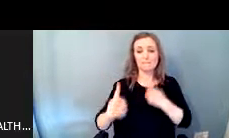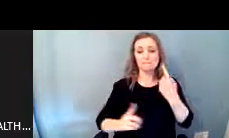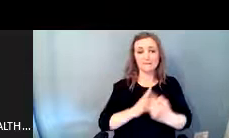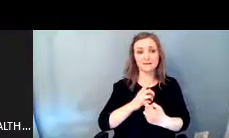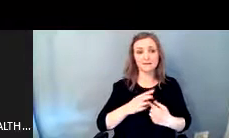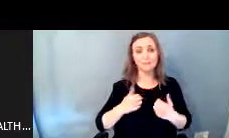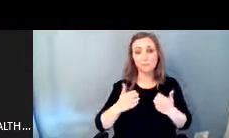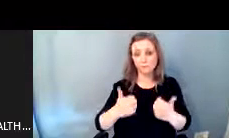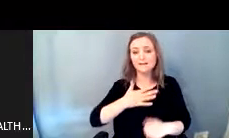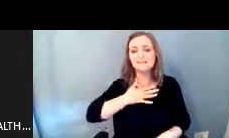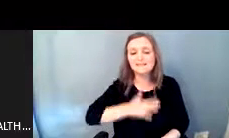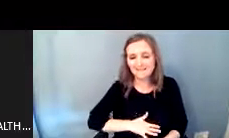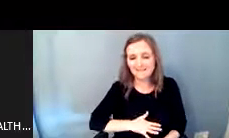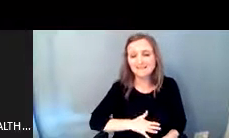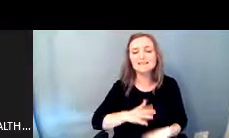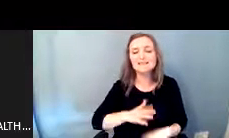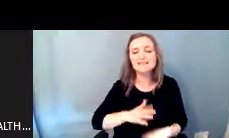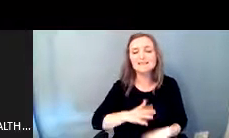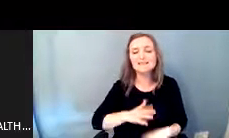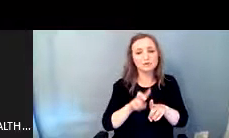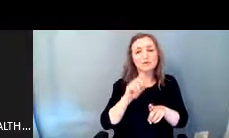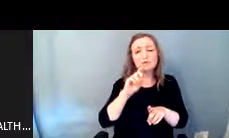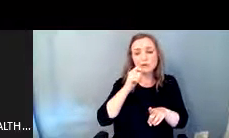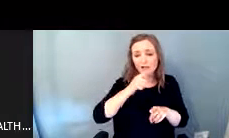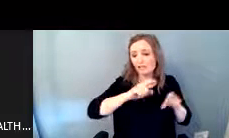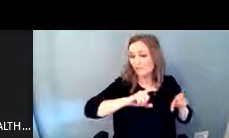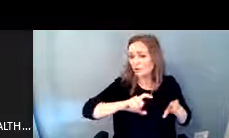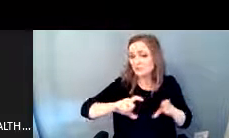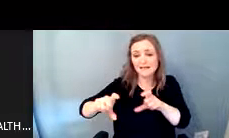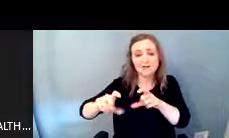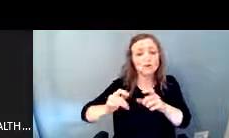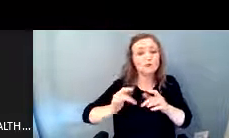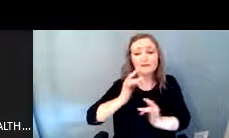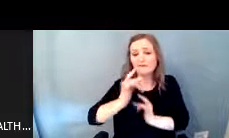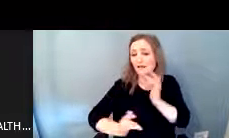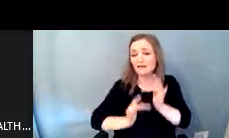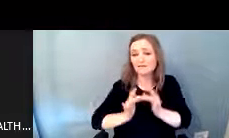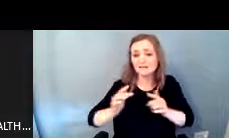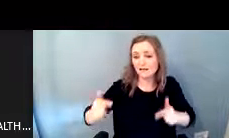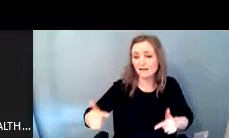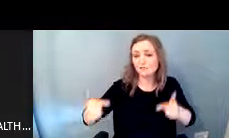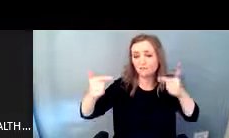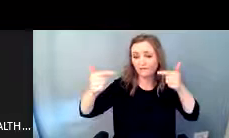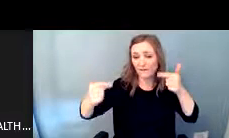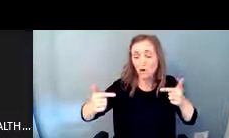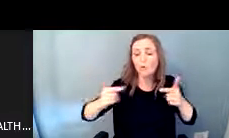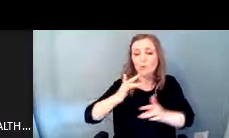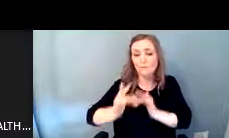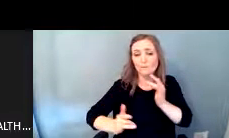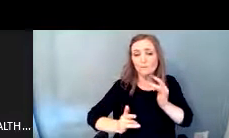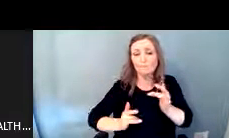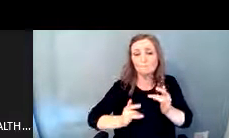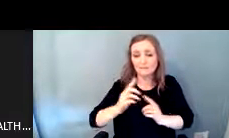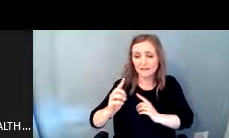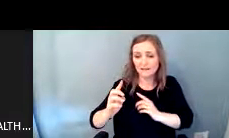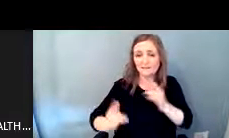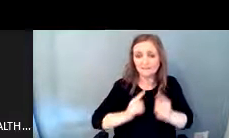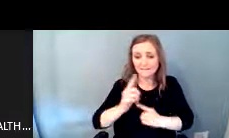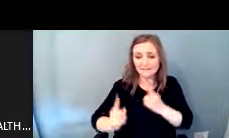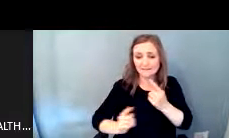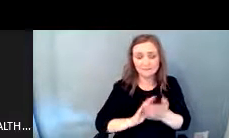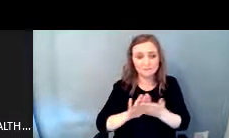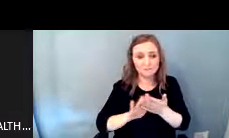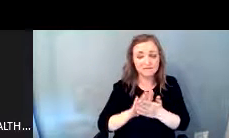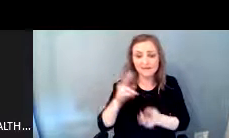of internet meetings for the convenience and to reduce that wasted travel time. Can we have the next slide, please,